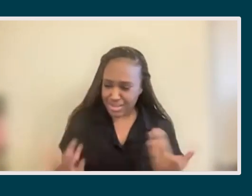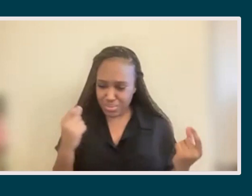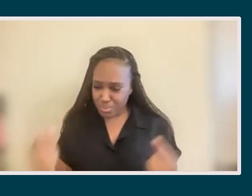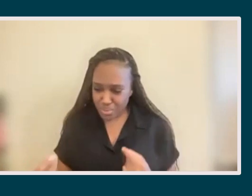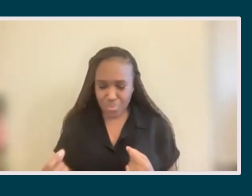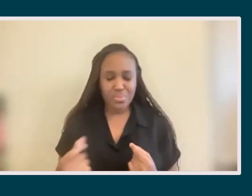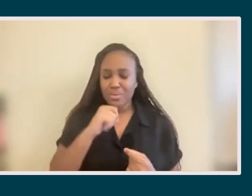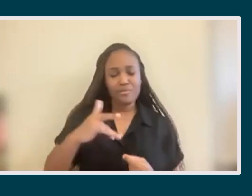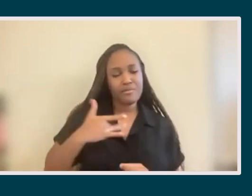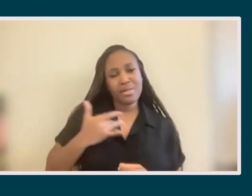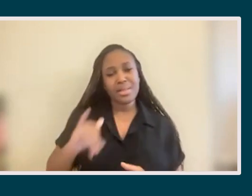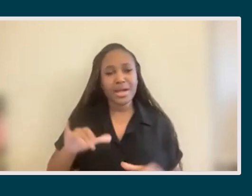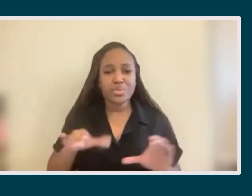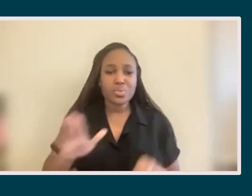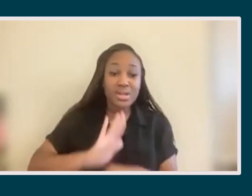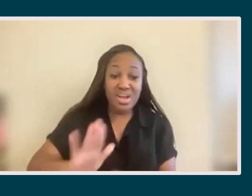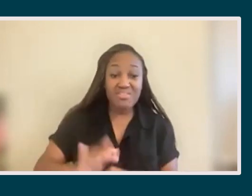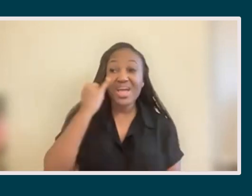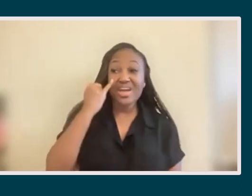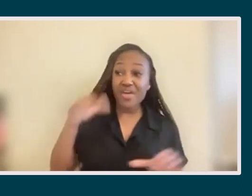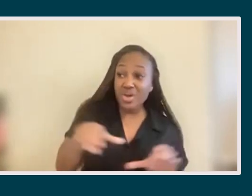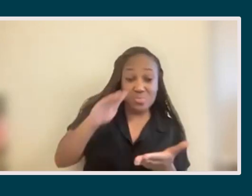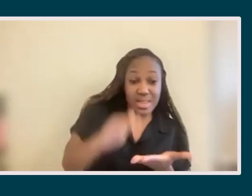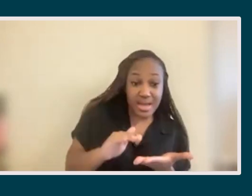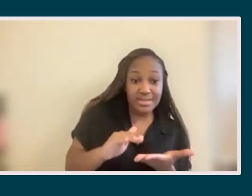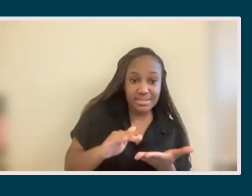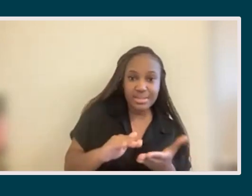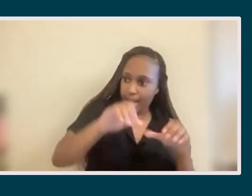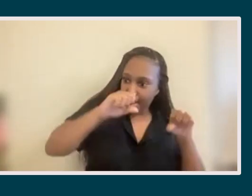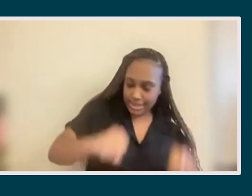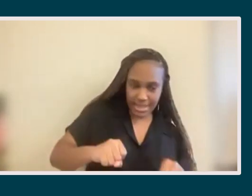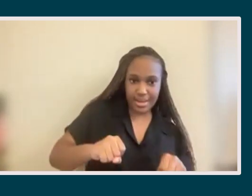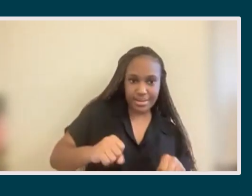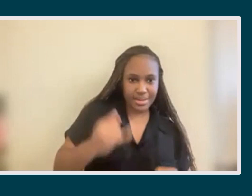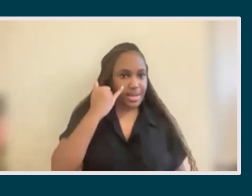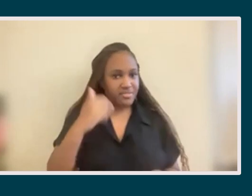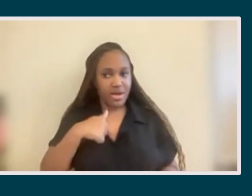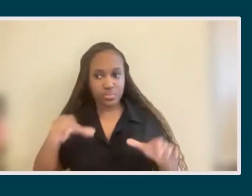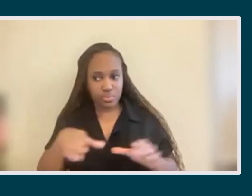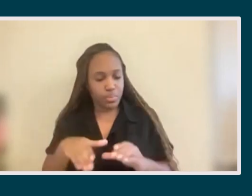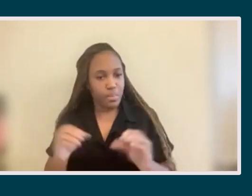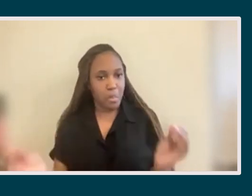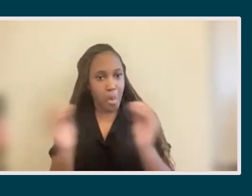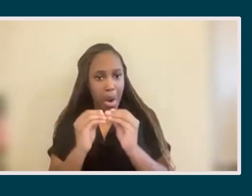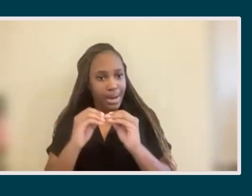I do less than I can, and when I do more. And it's just a constant balance.